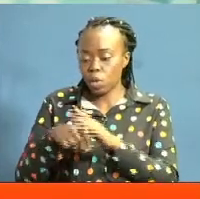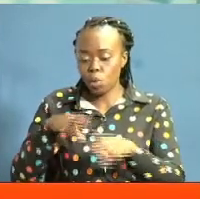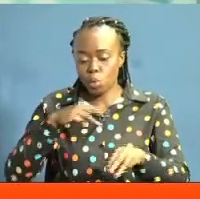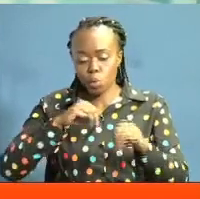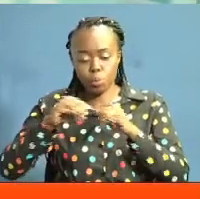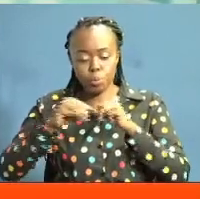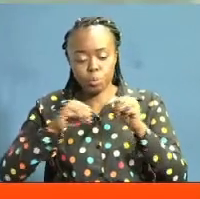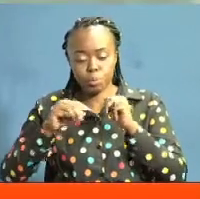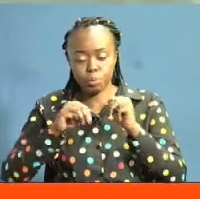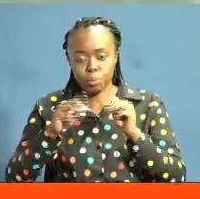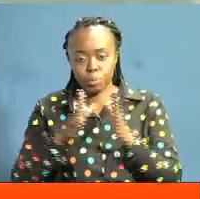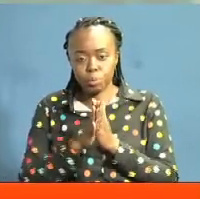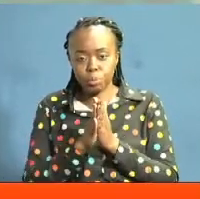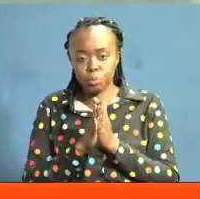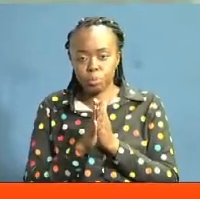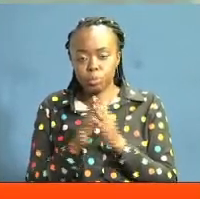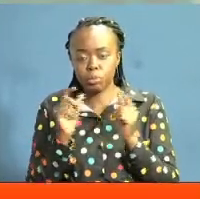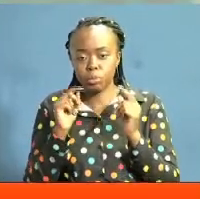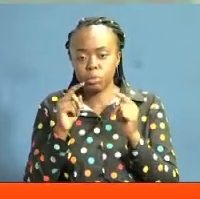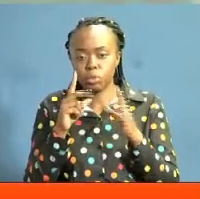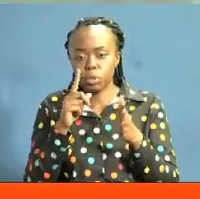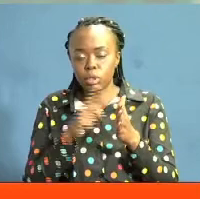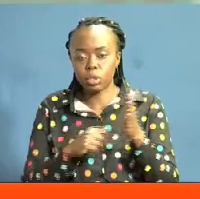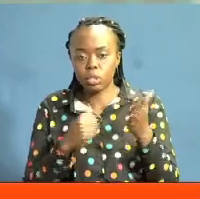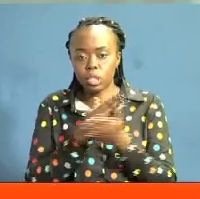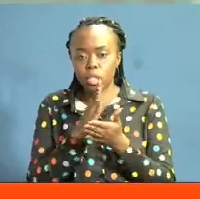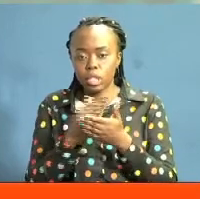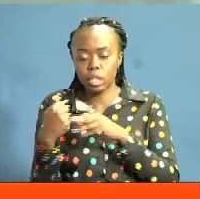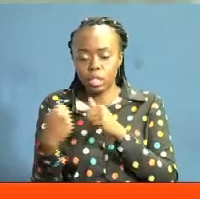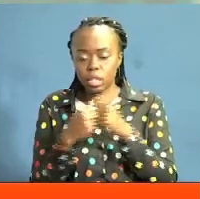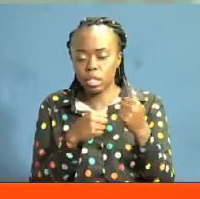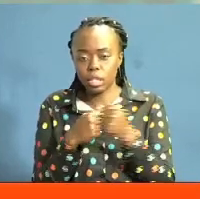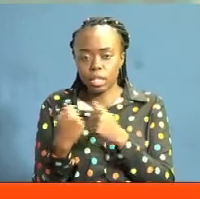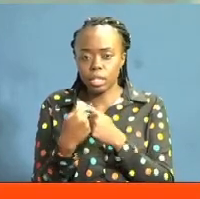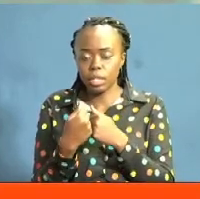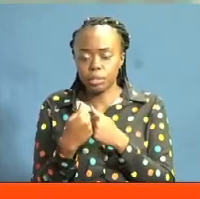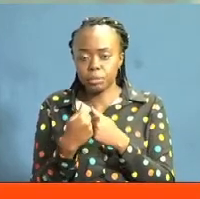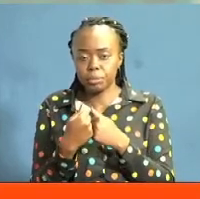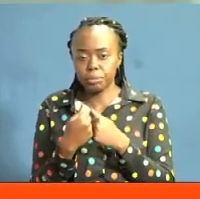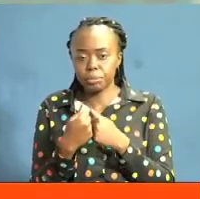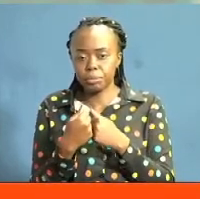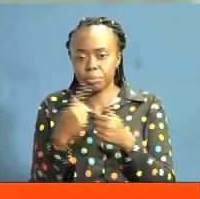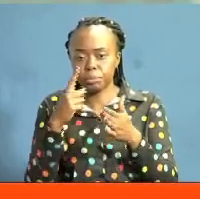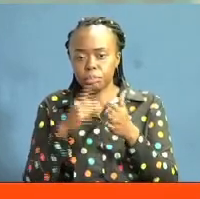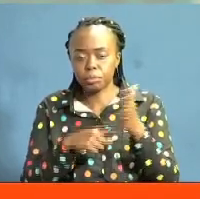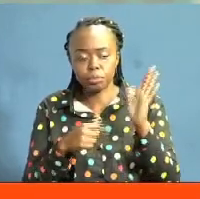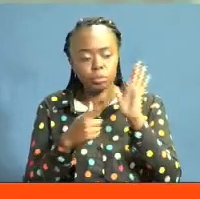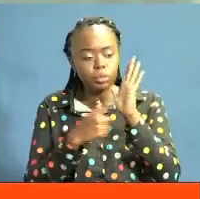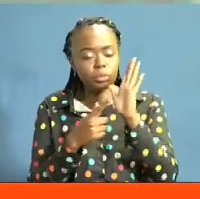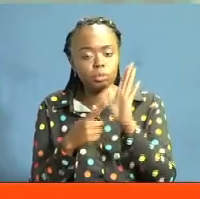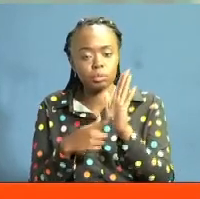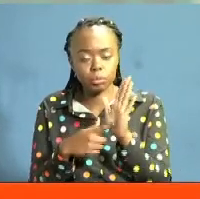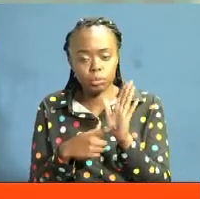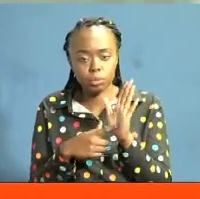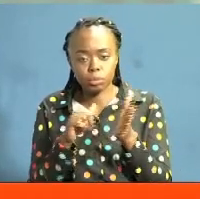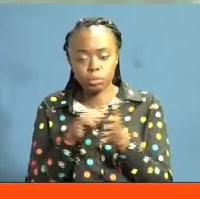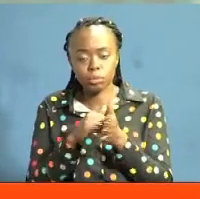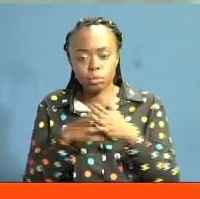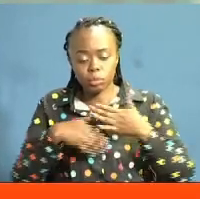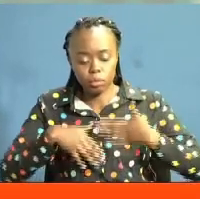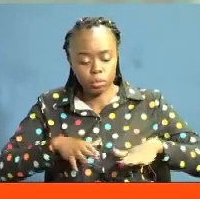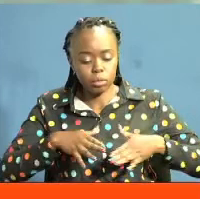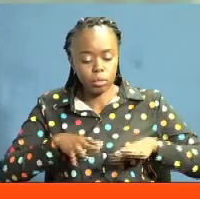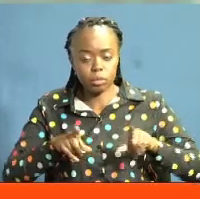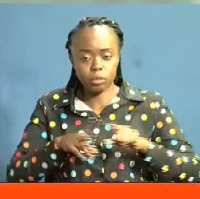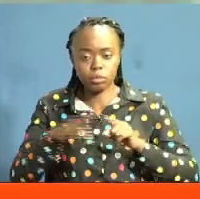manner. All right. What are some of the challenges or signs, I beg your pardon, what are some of the signs that a teenager or